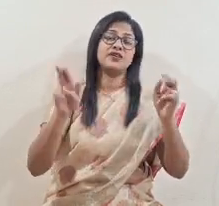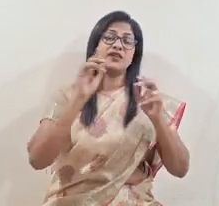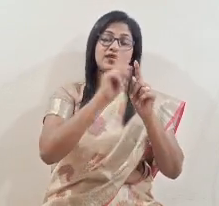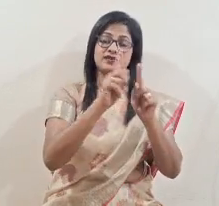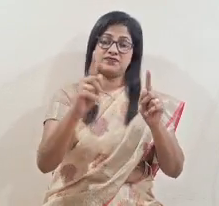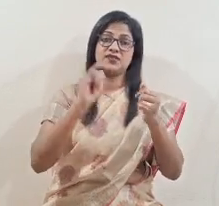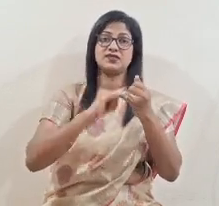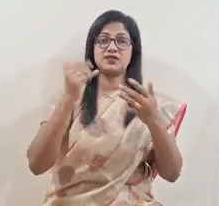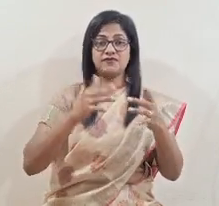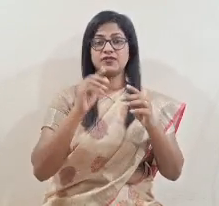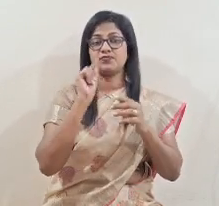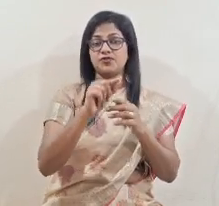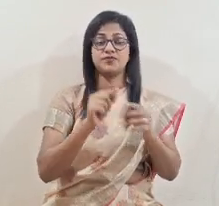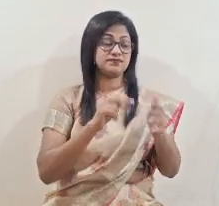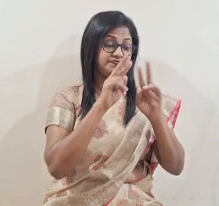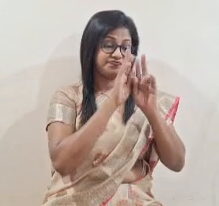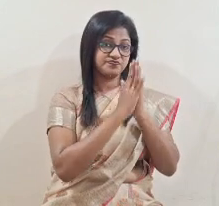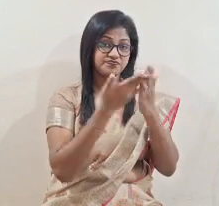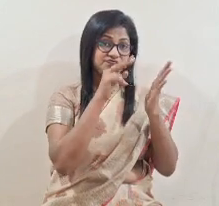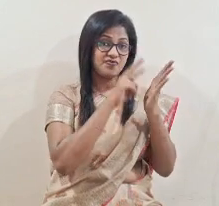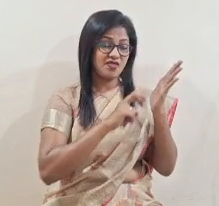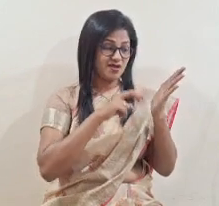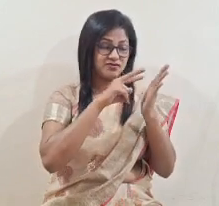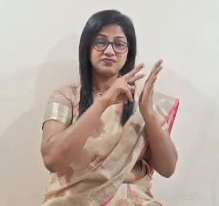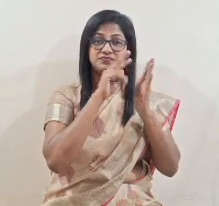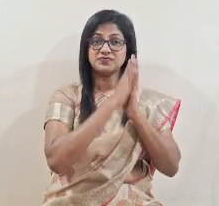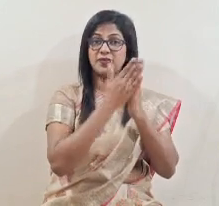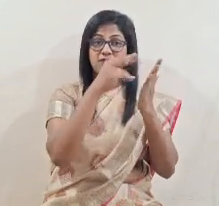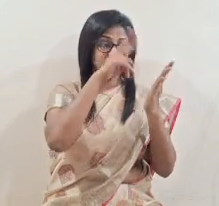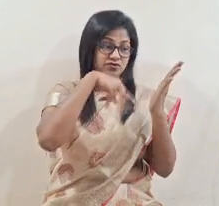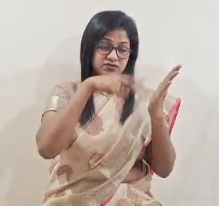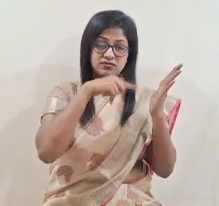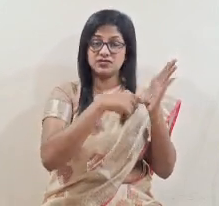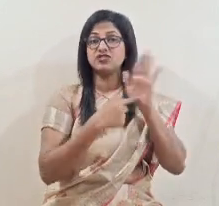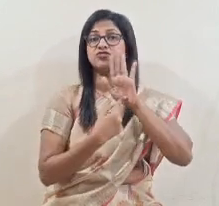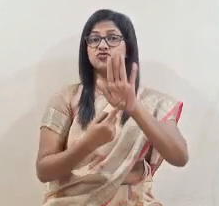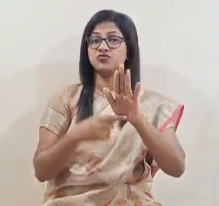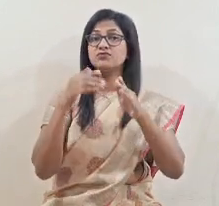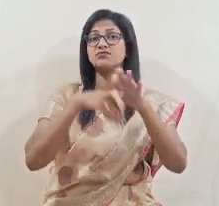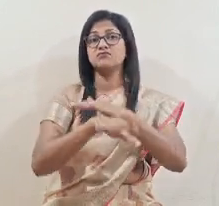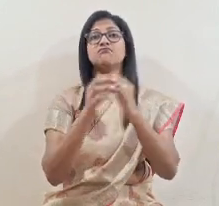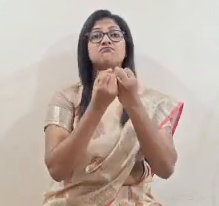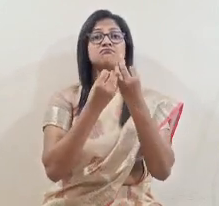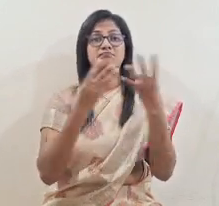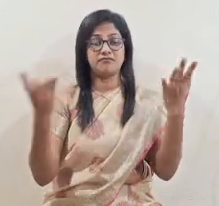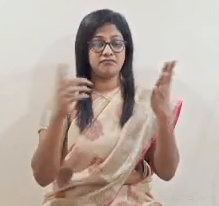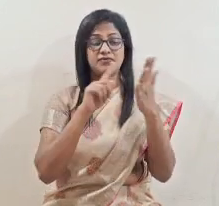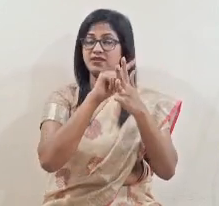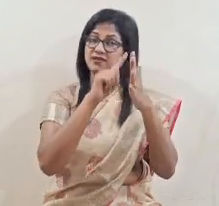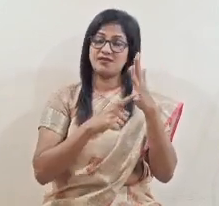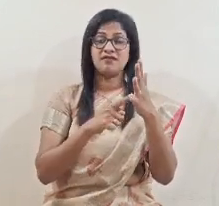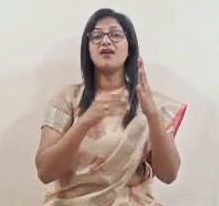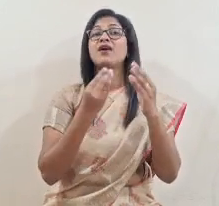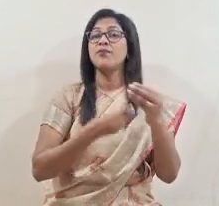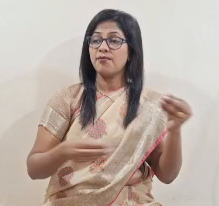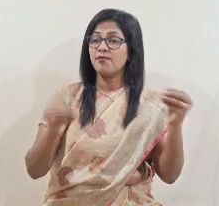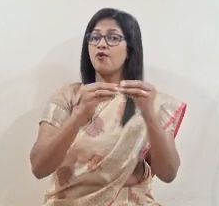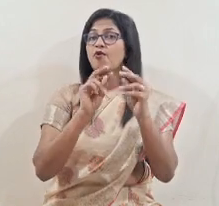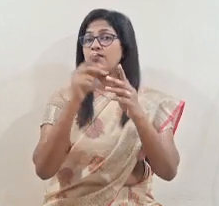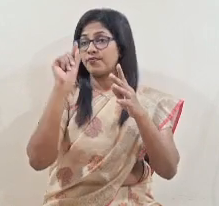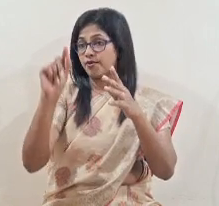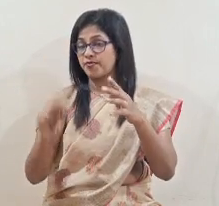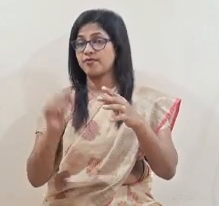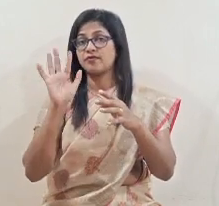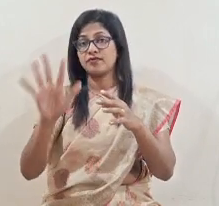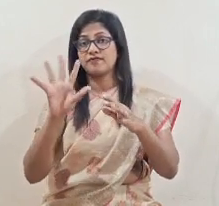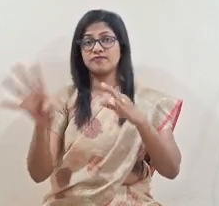But literature here proves that there are various other parameters as well which actually impact or influence